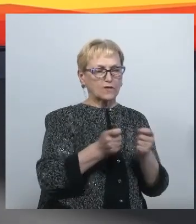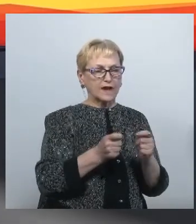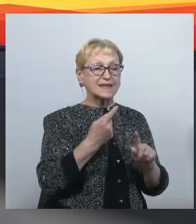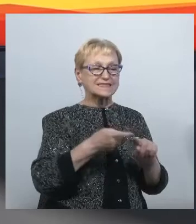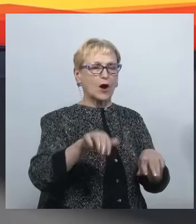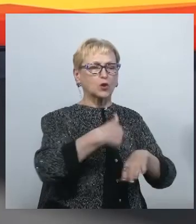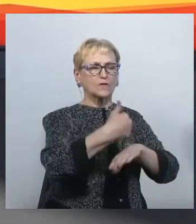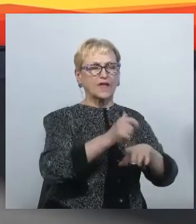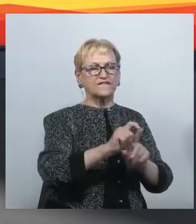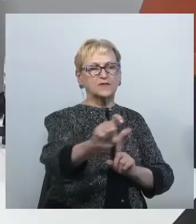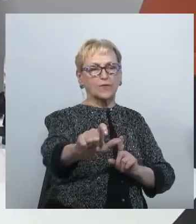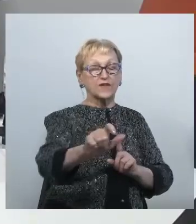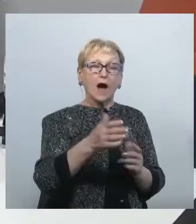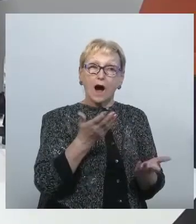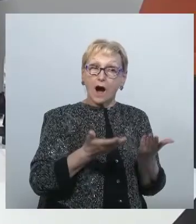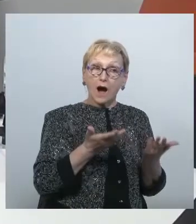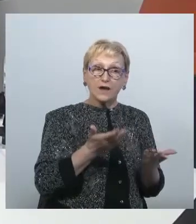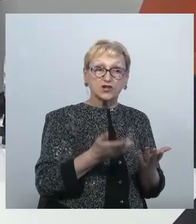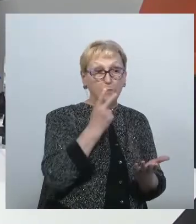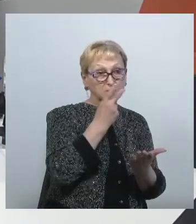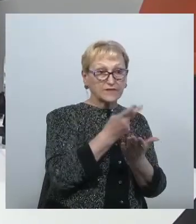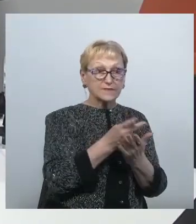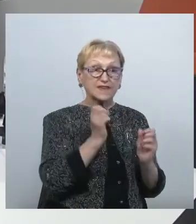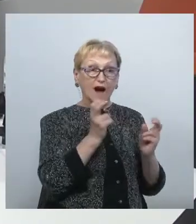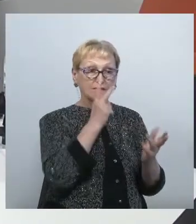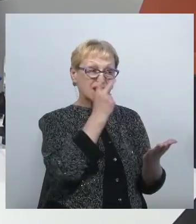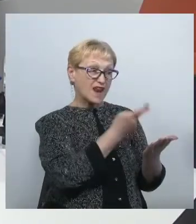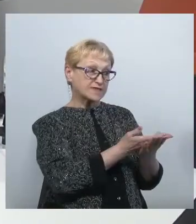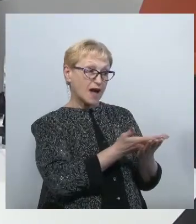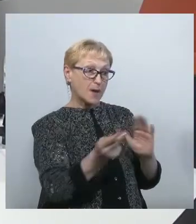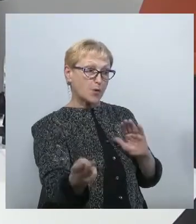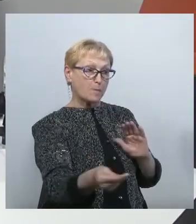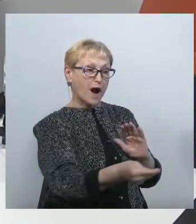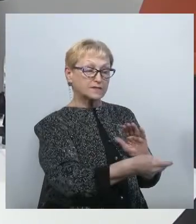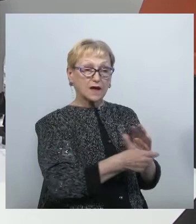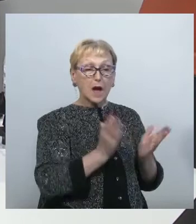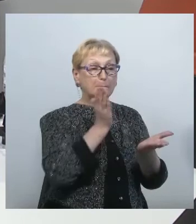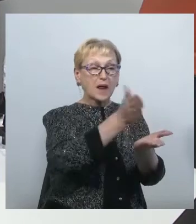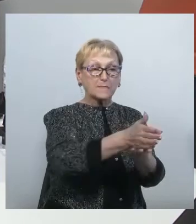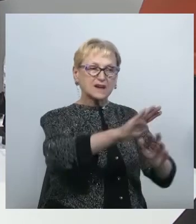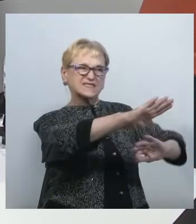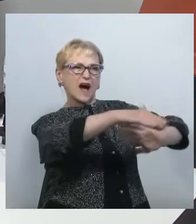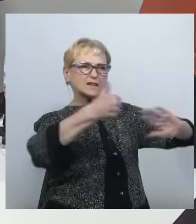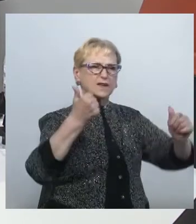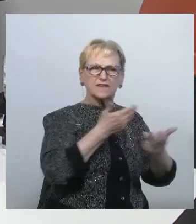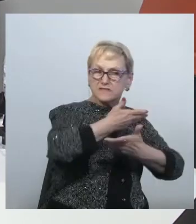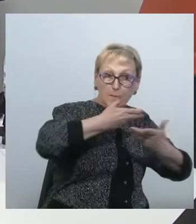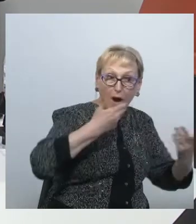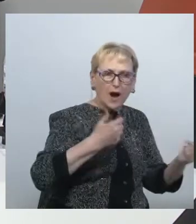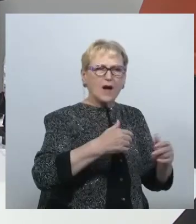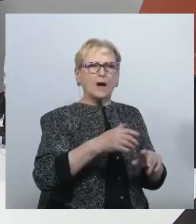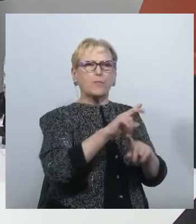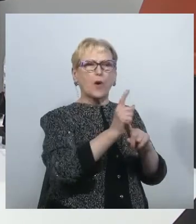state shall interfere and shall regulate the situation. But if you take a look at the propaganda, there are no direct